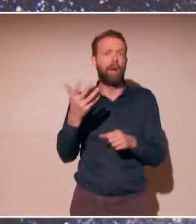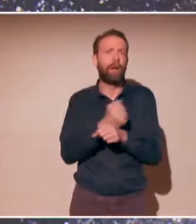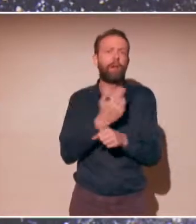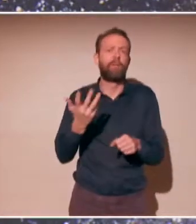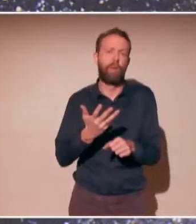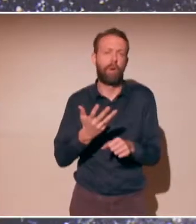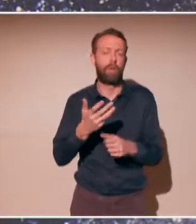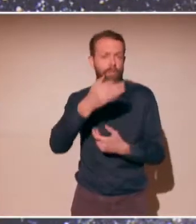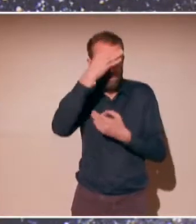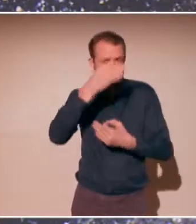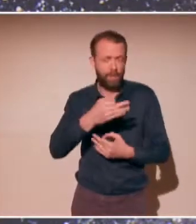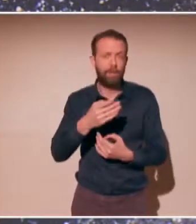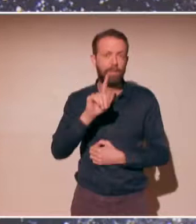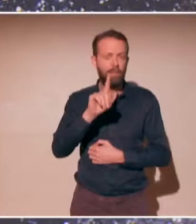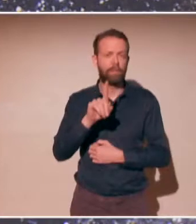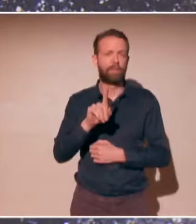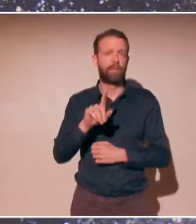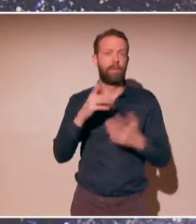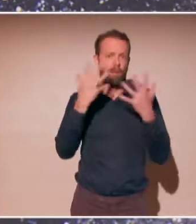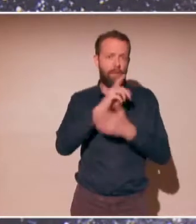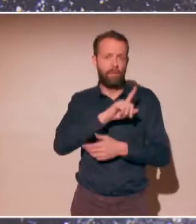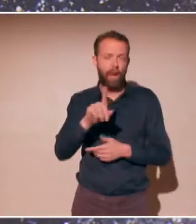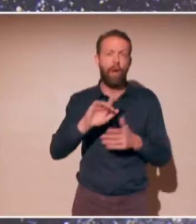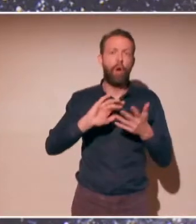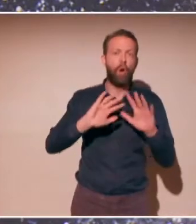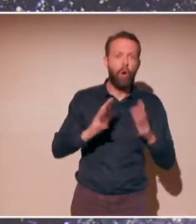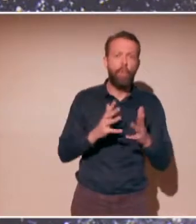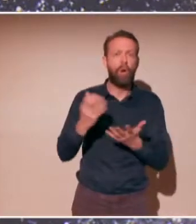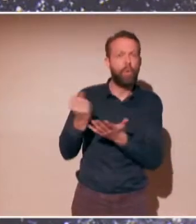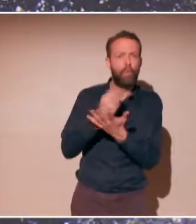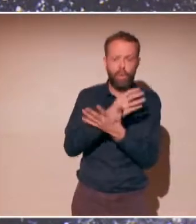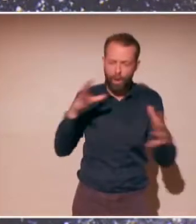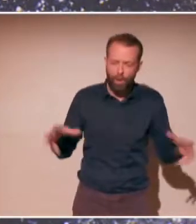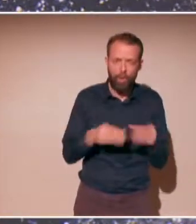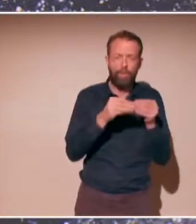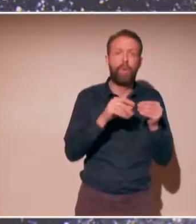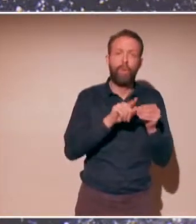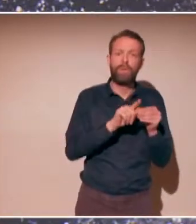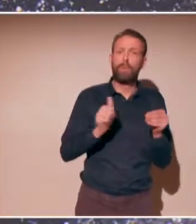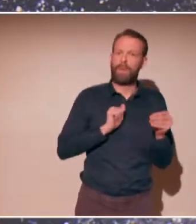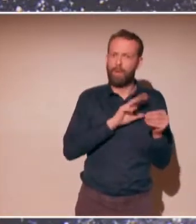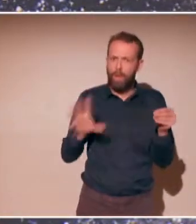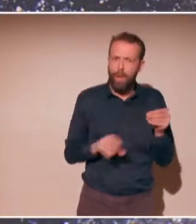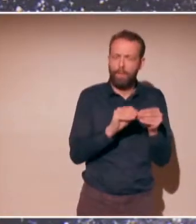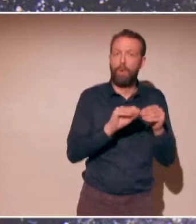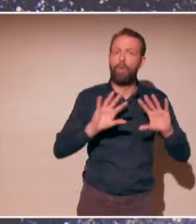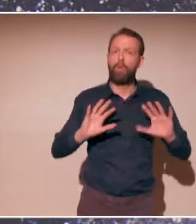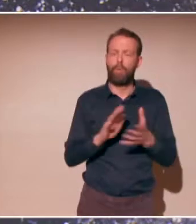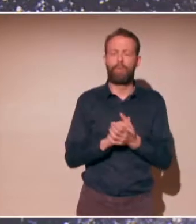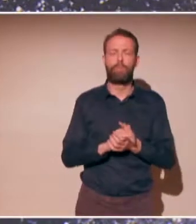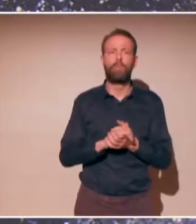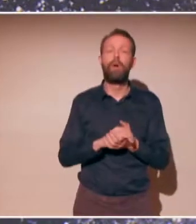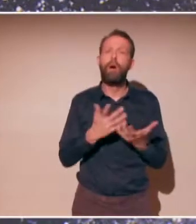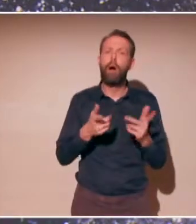of AI is, first and foremost, is not to actually confuse using aggregate data